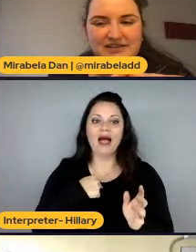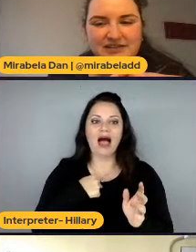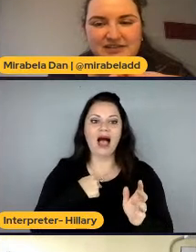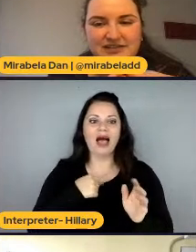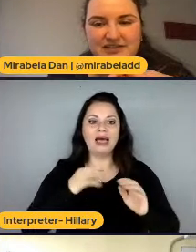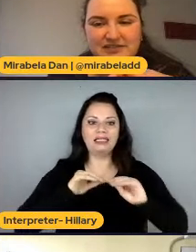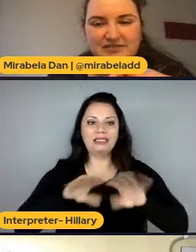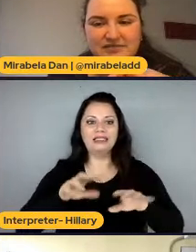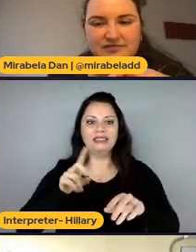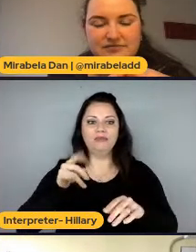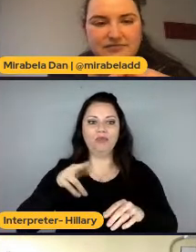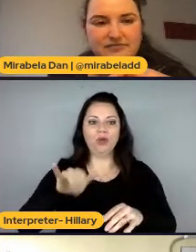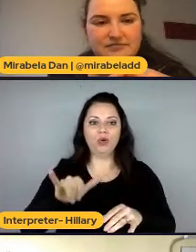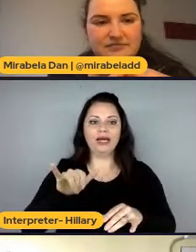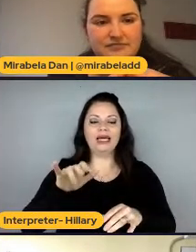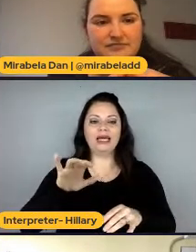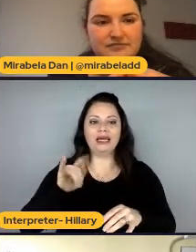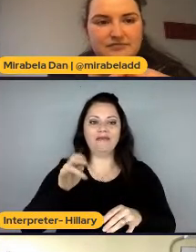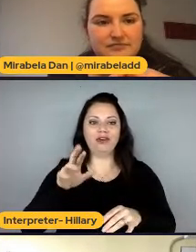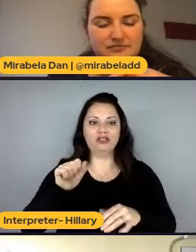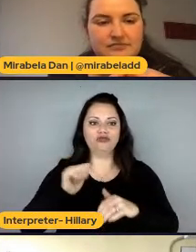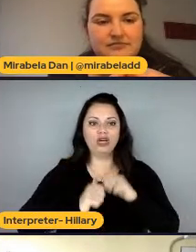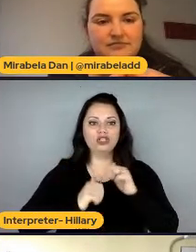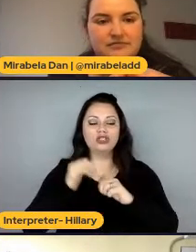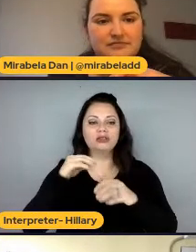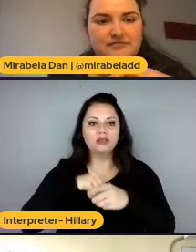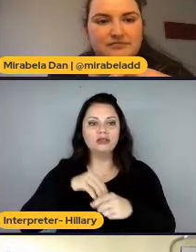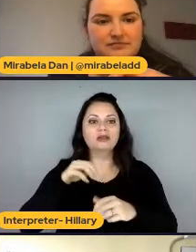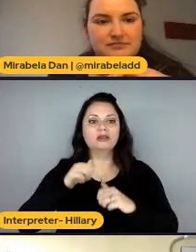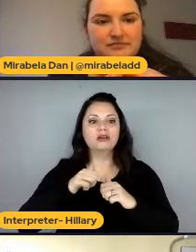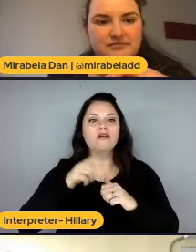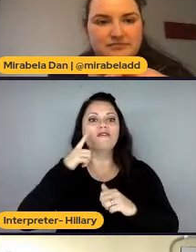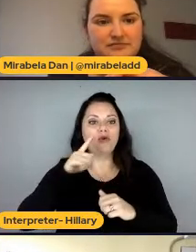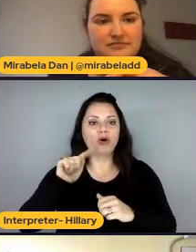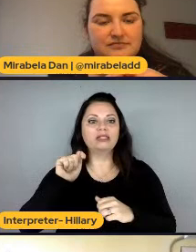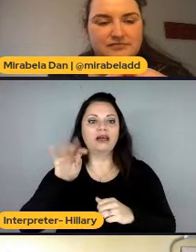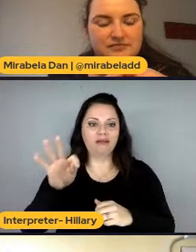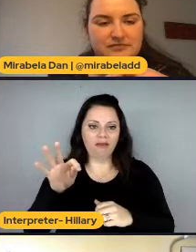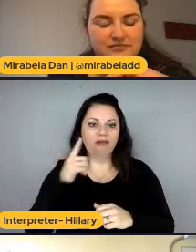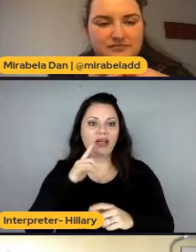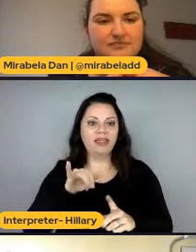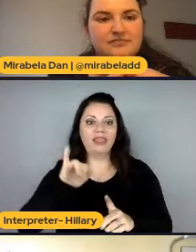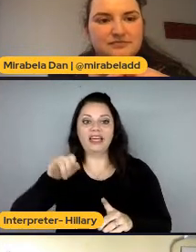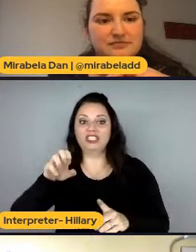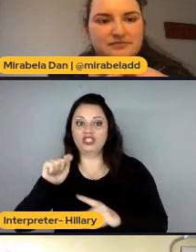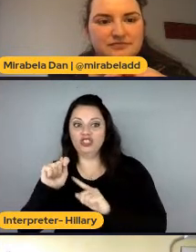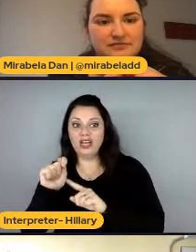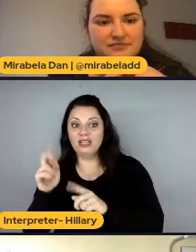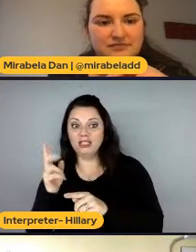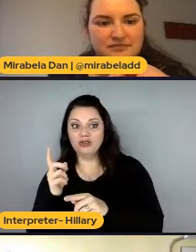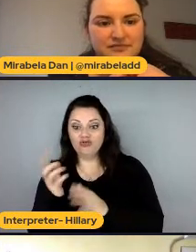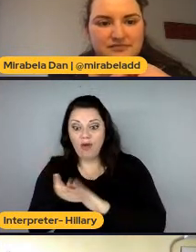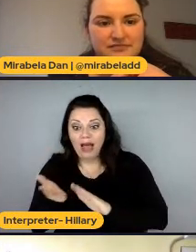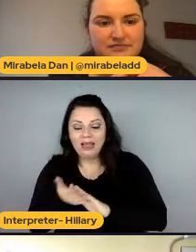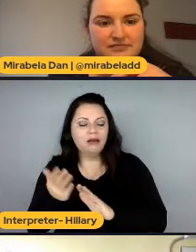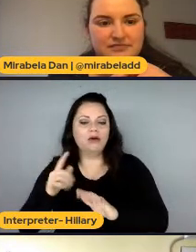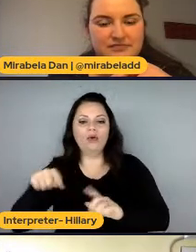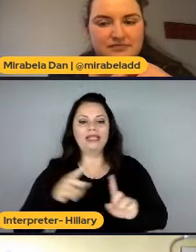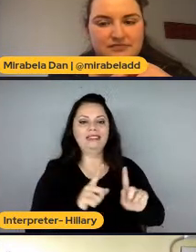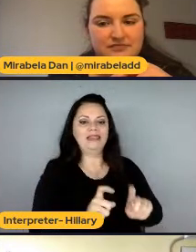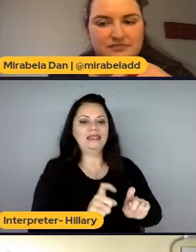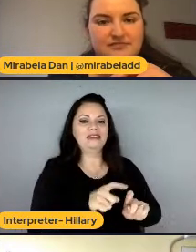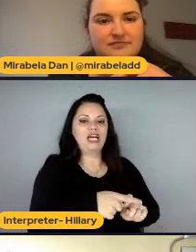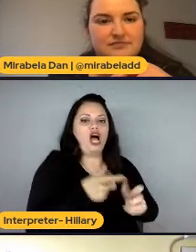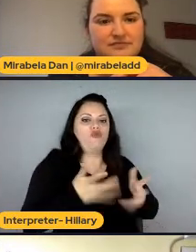infrastructure with the CDK for Terraform beforehand, and the jest that was running was just testing the existing